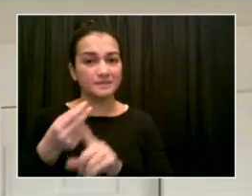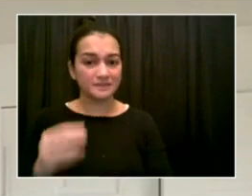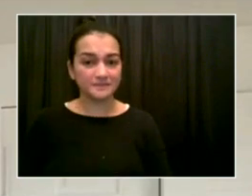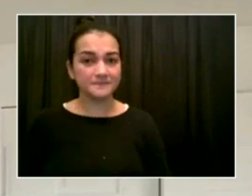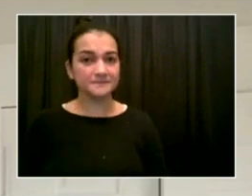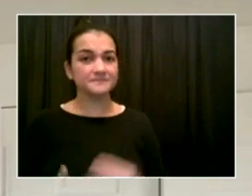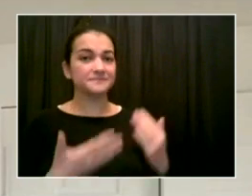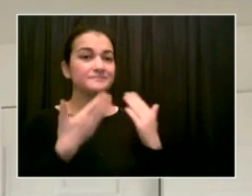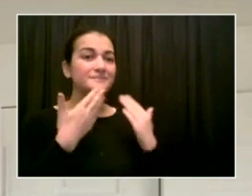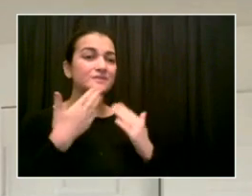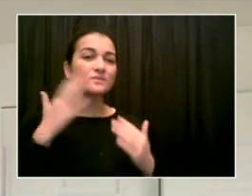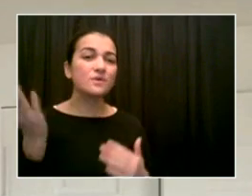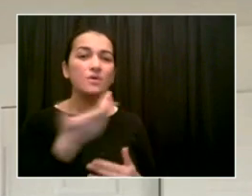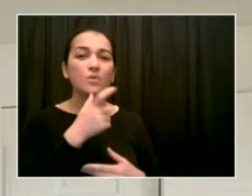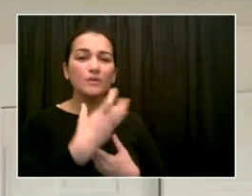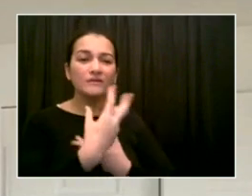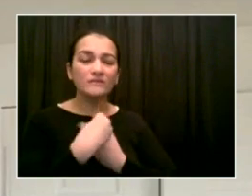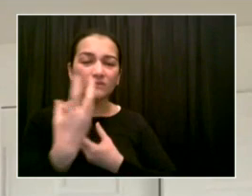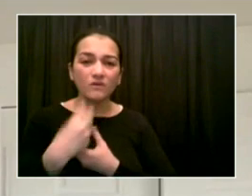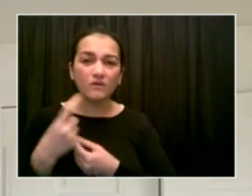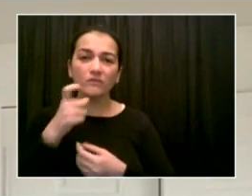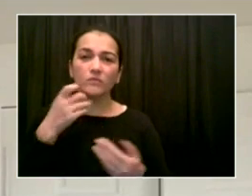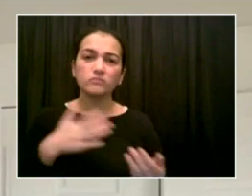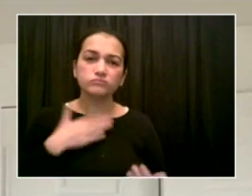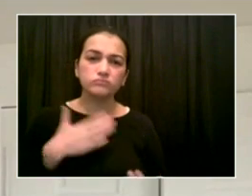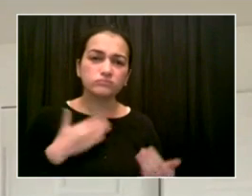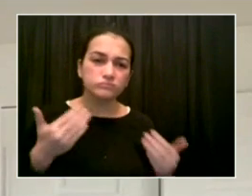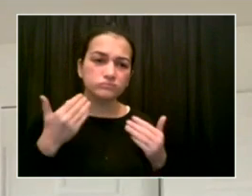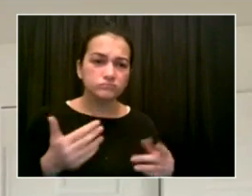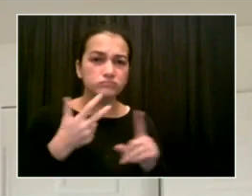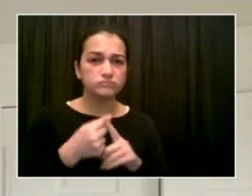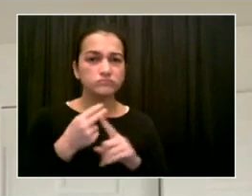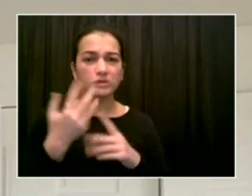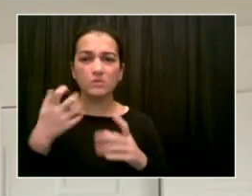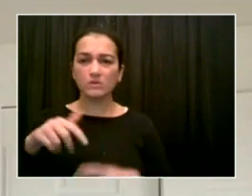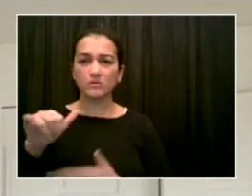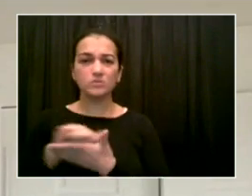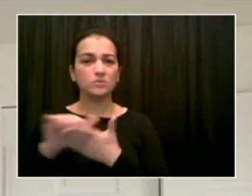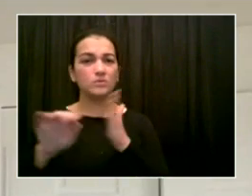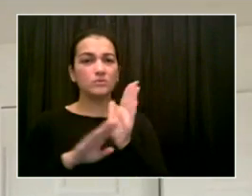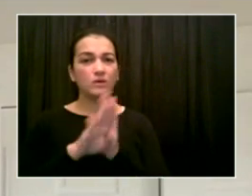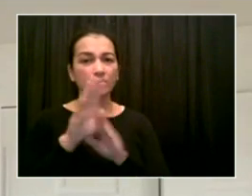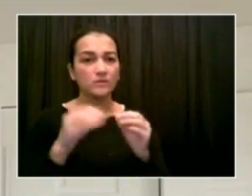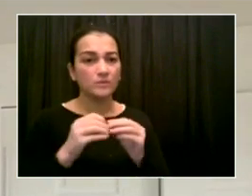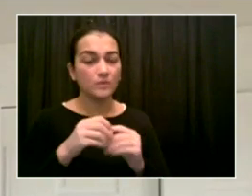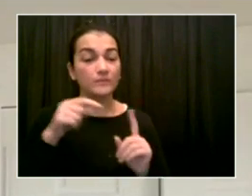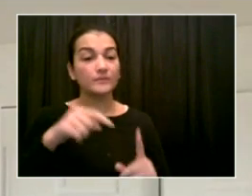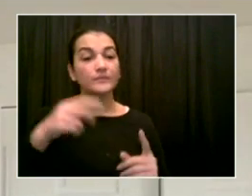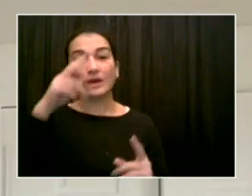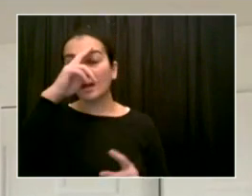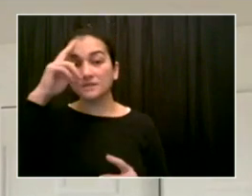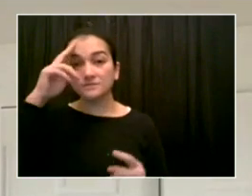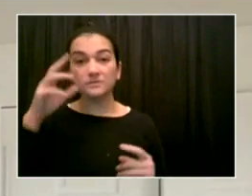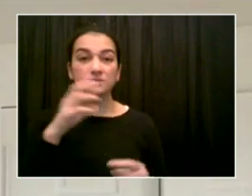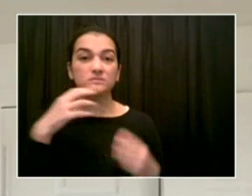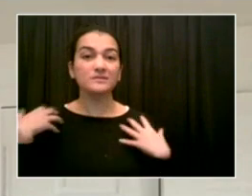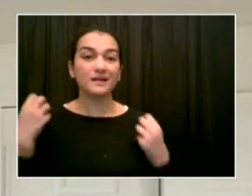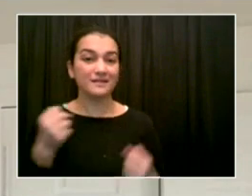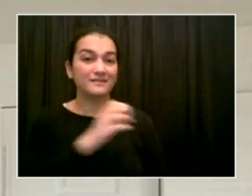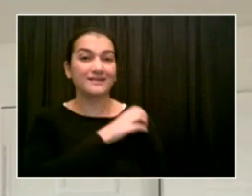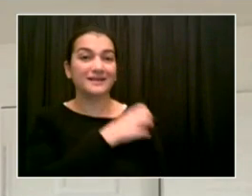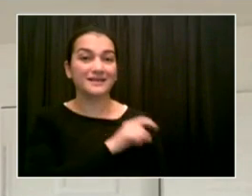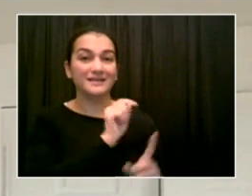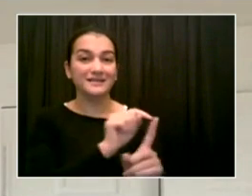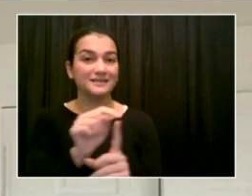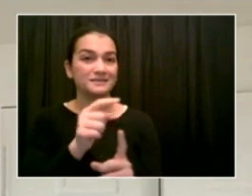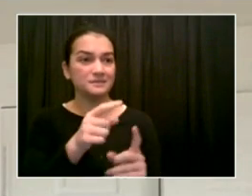and Hospitals for their tireless efforts to keep New Yorkers safe against COVID-19. I'll be getting my booster